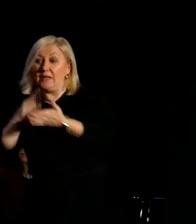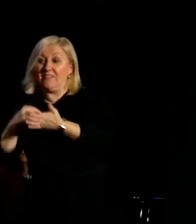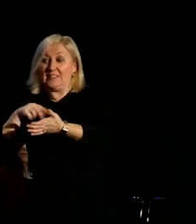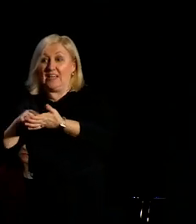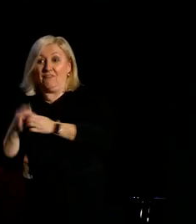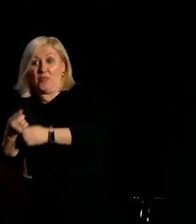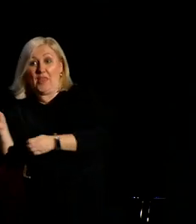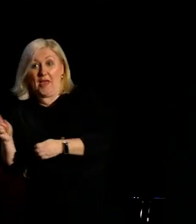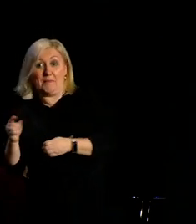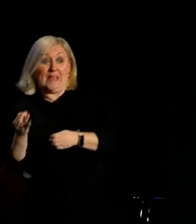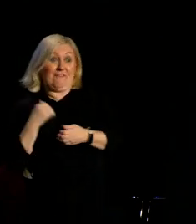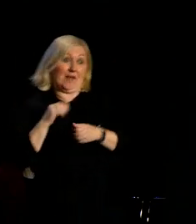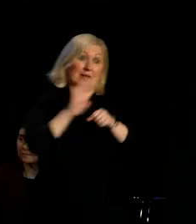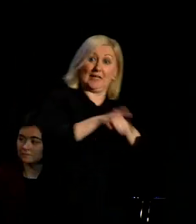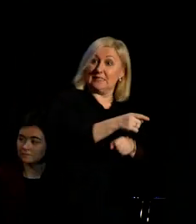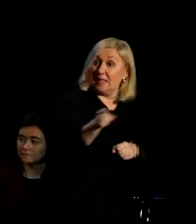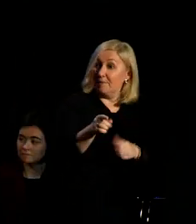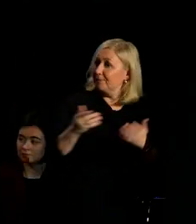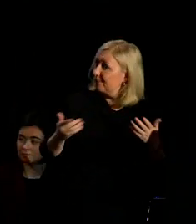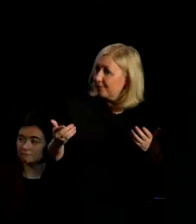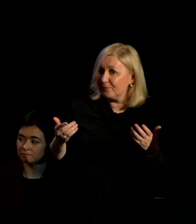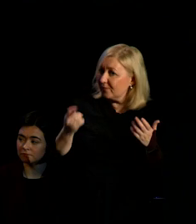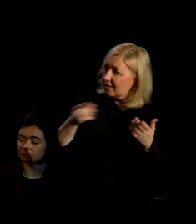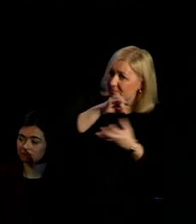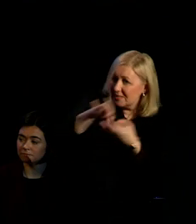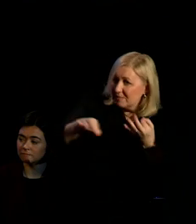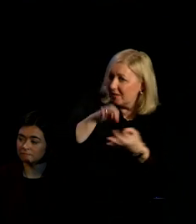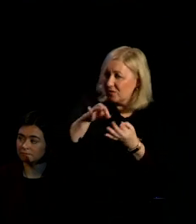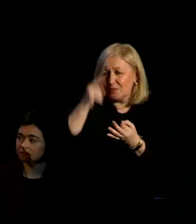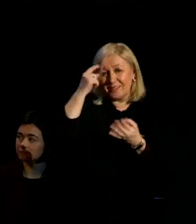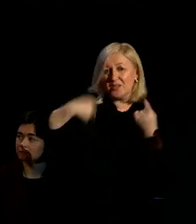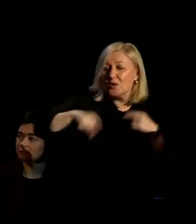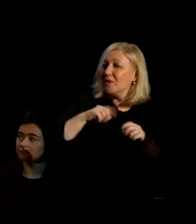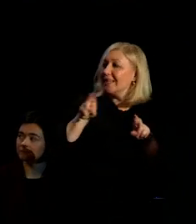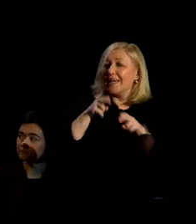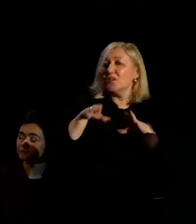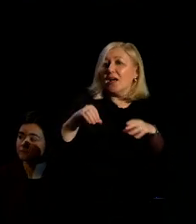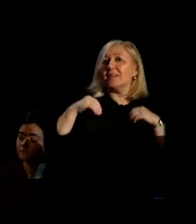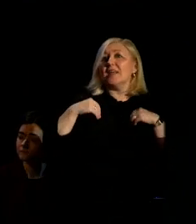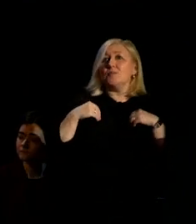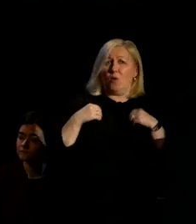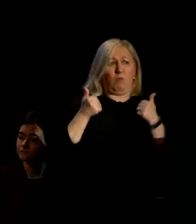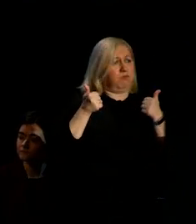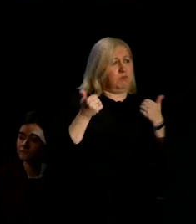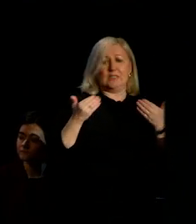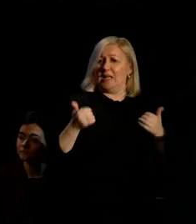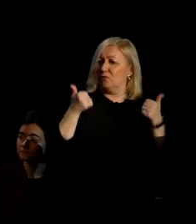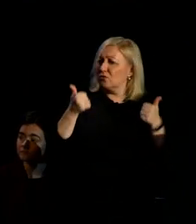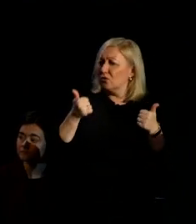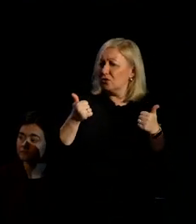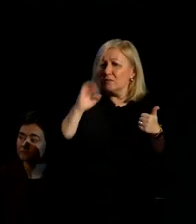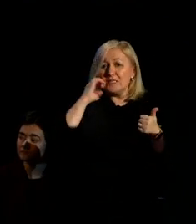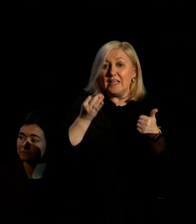how fragile democracy is, how it can never be taken for granted, how easily it can be undermined when leaders